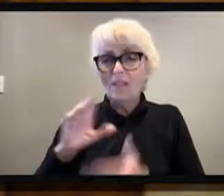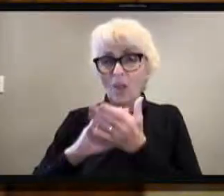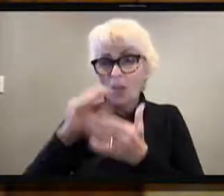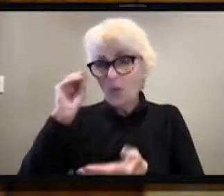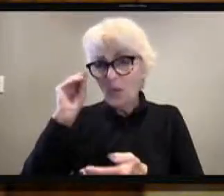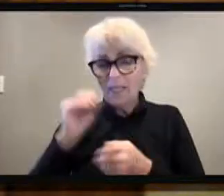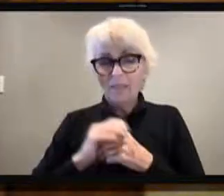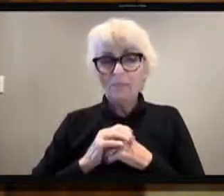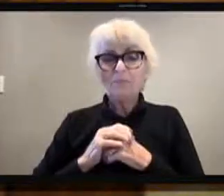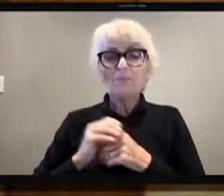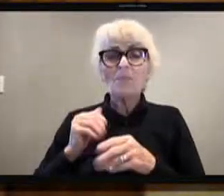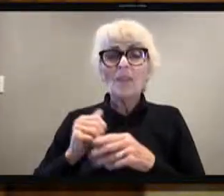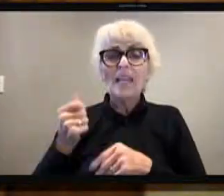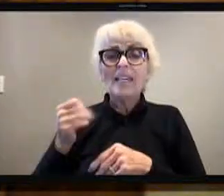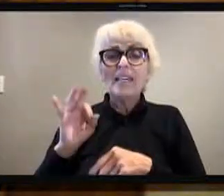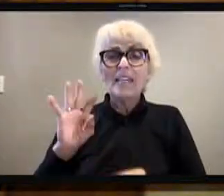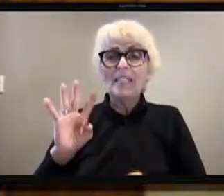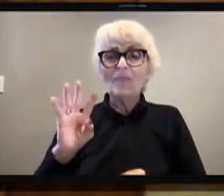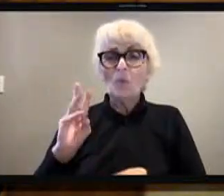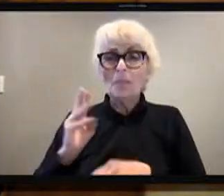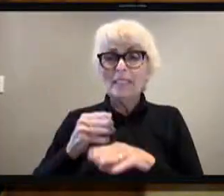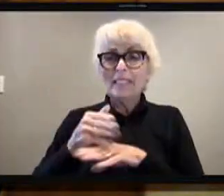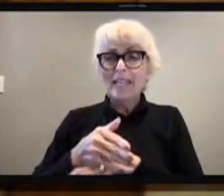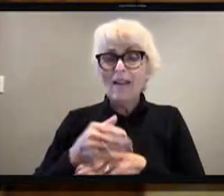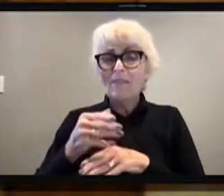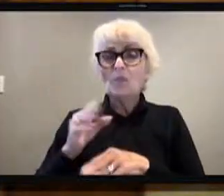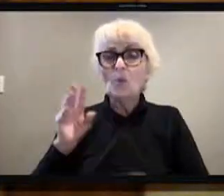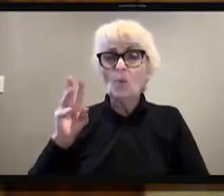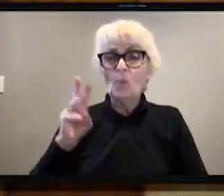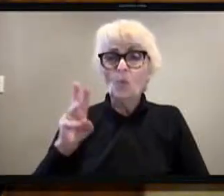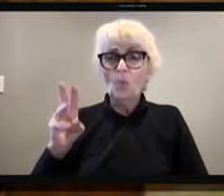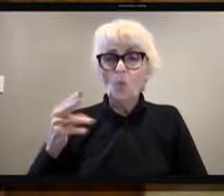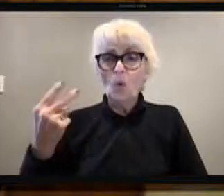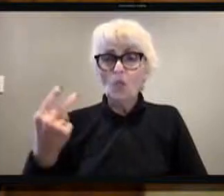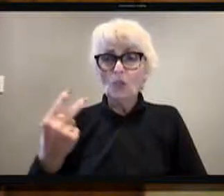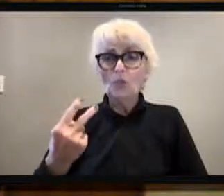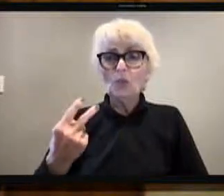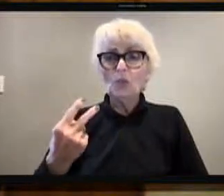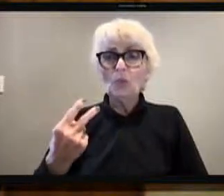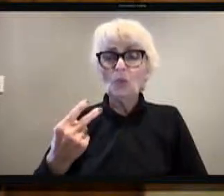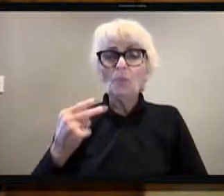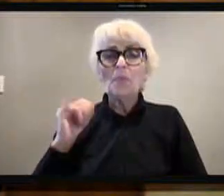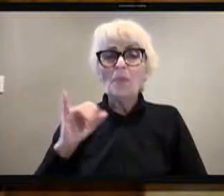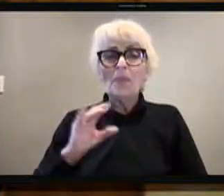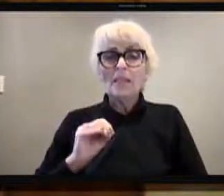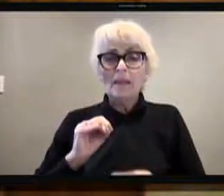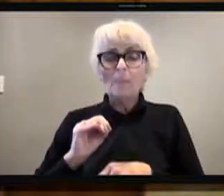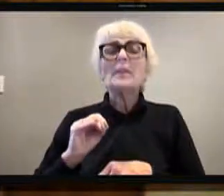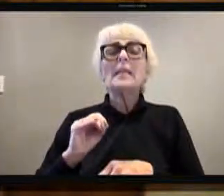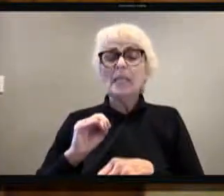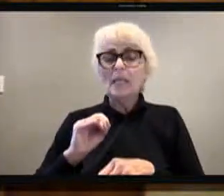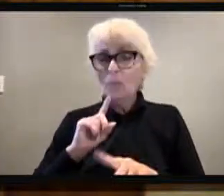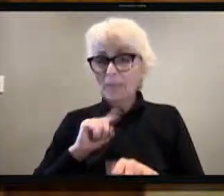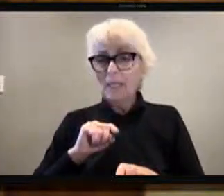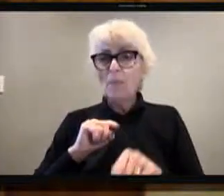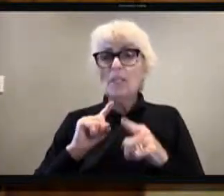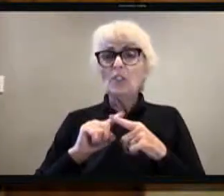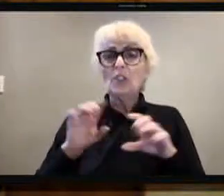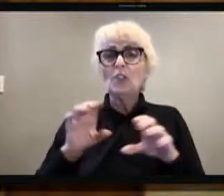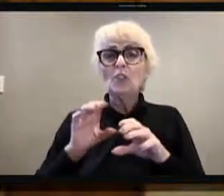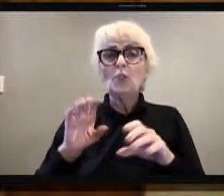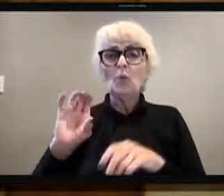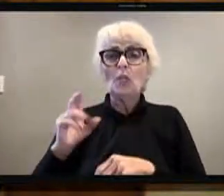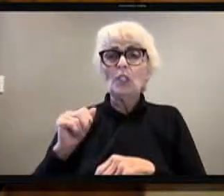In 1946, after the World War II, the company was commissioned to do